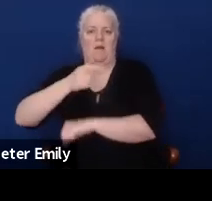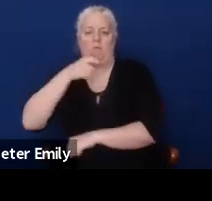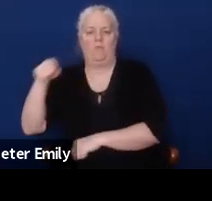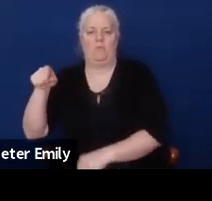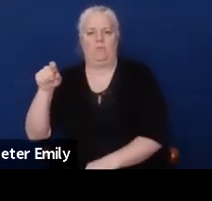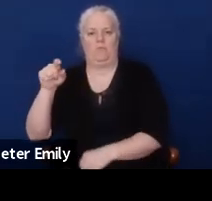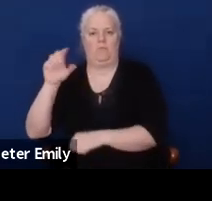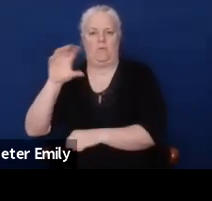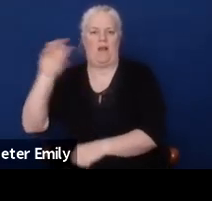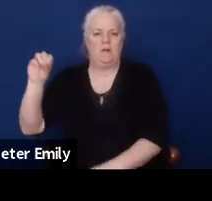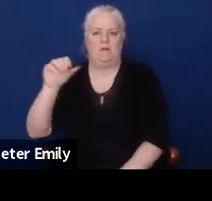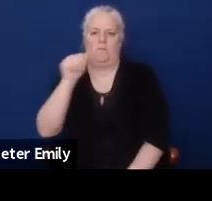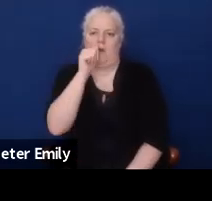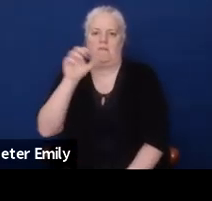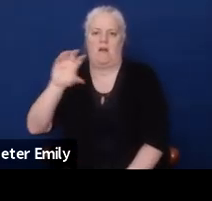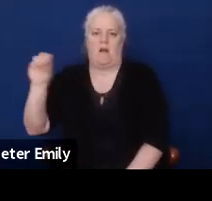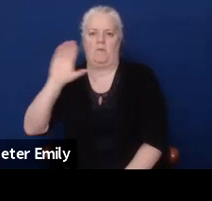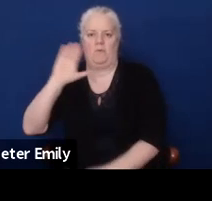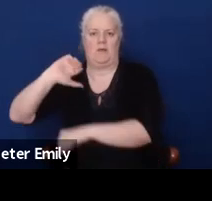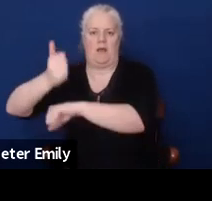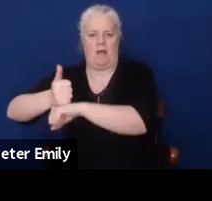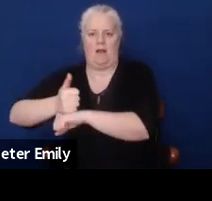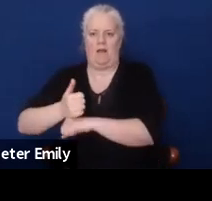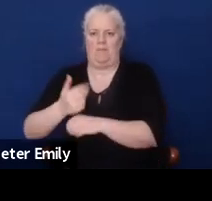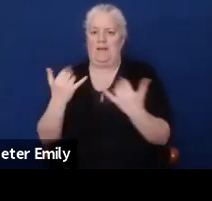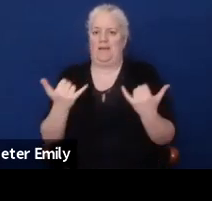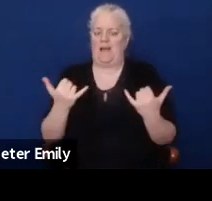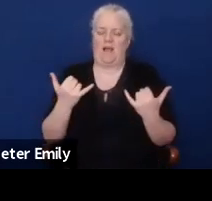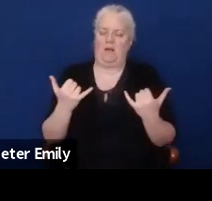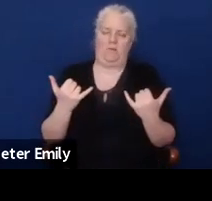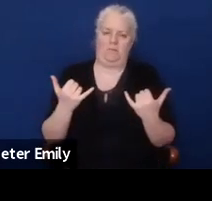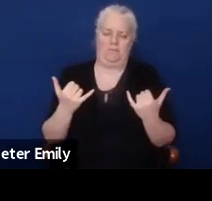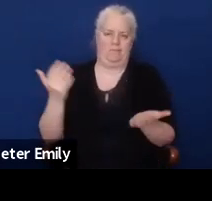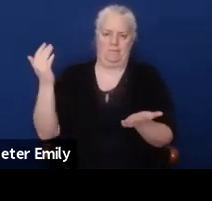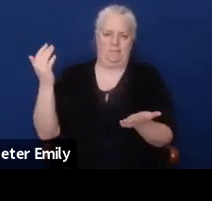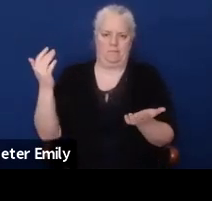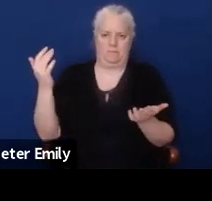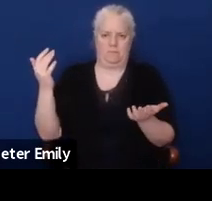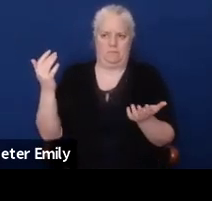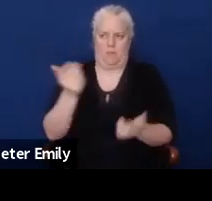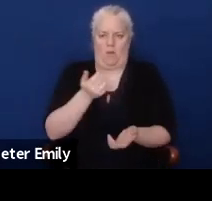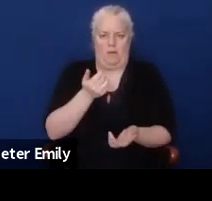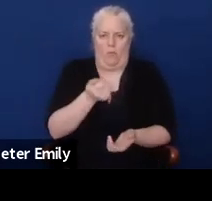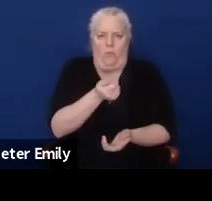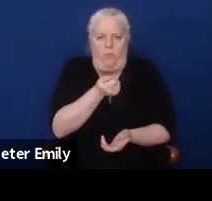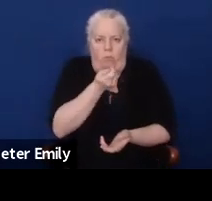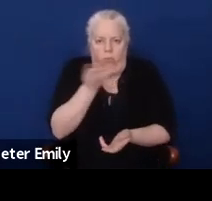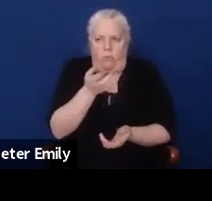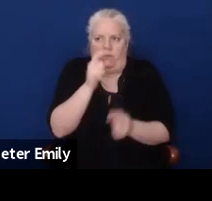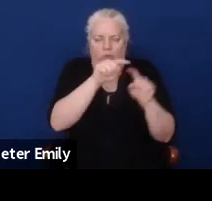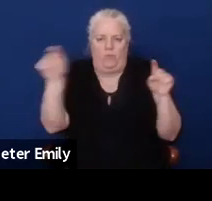pensions because it's a really good amount of money. Some people actually were making really good amount of money